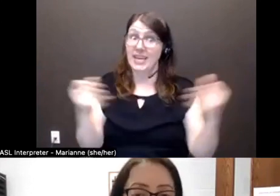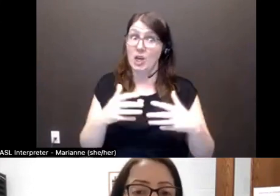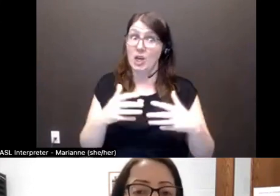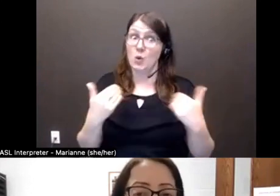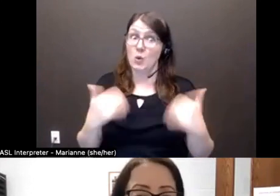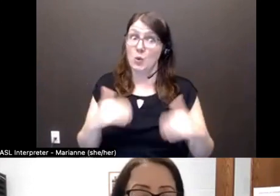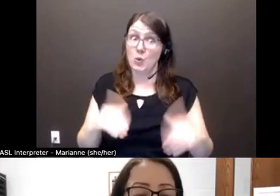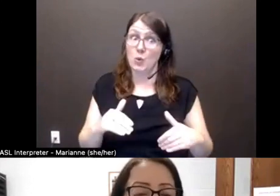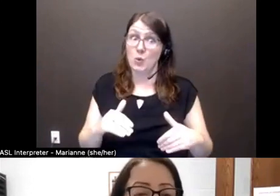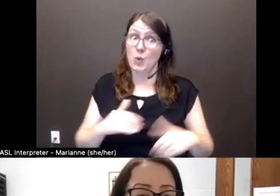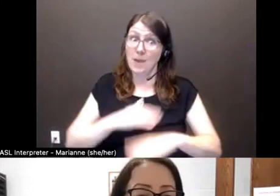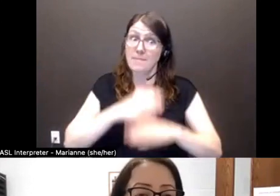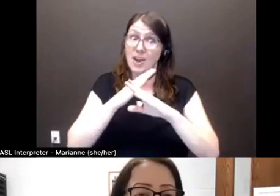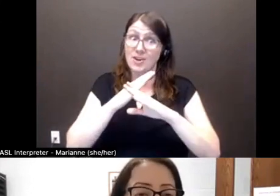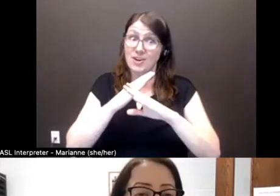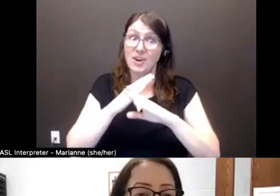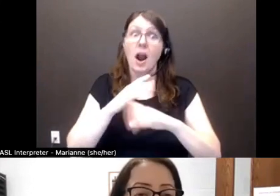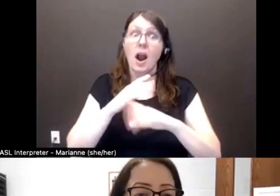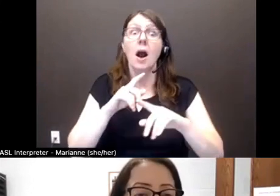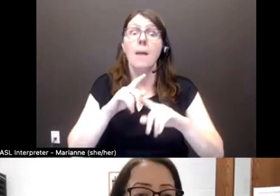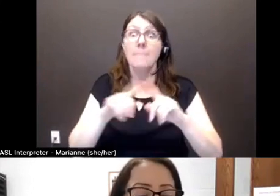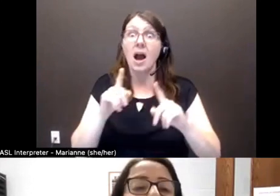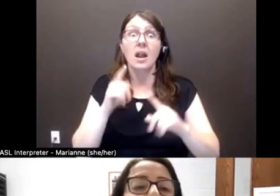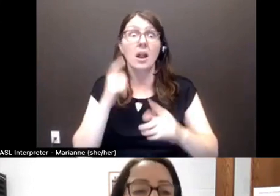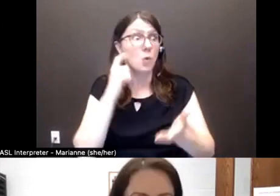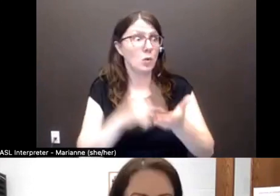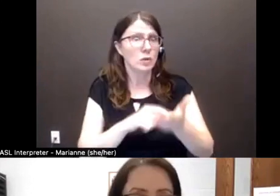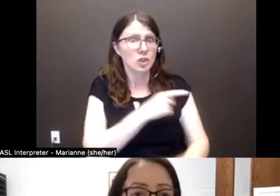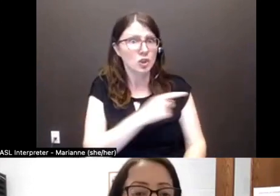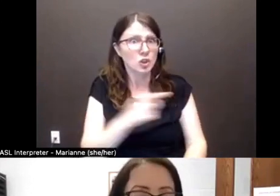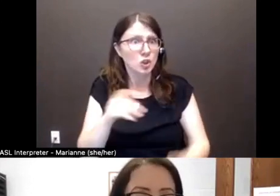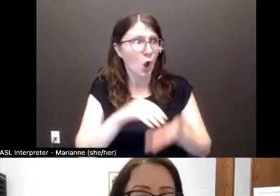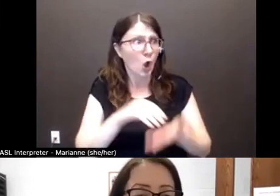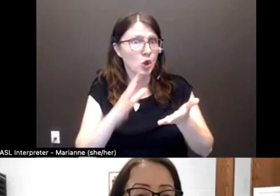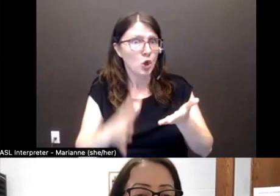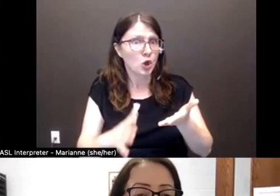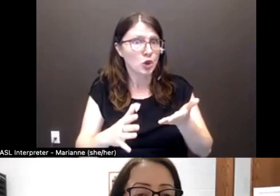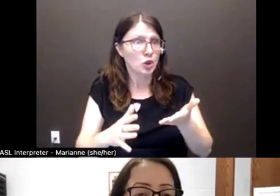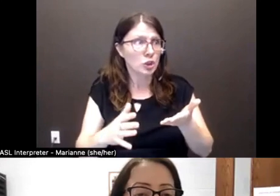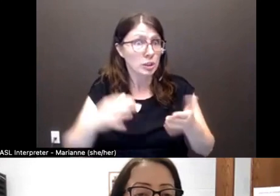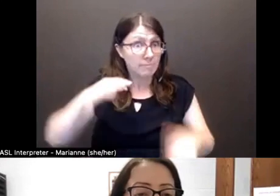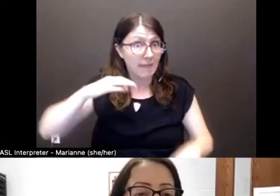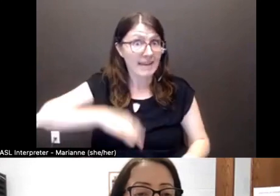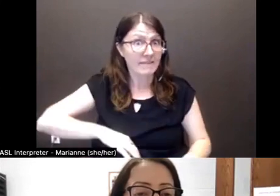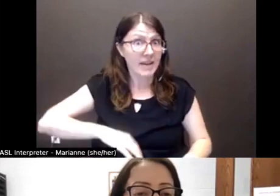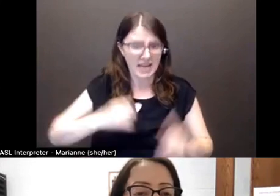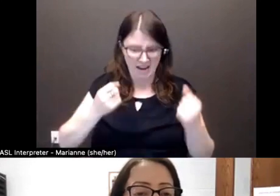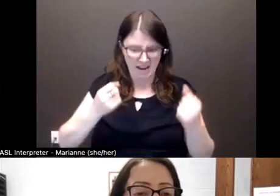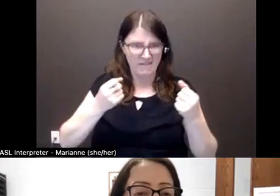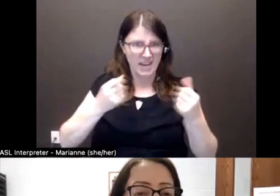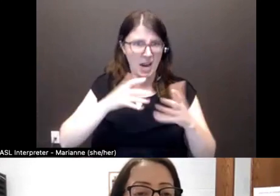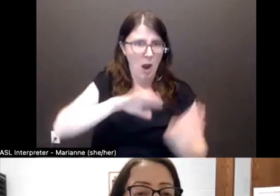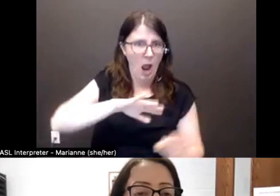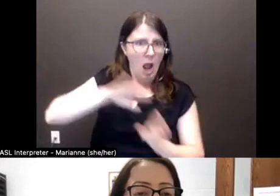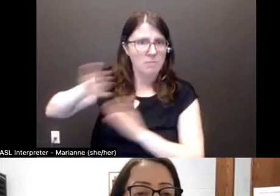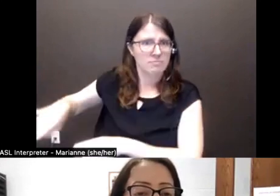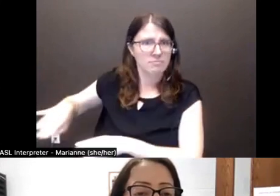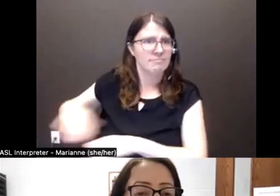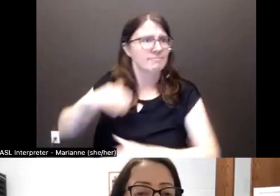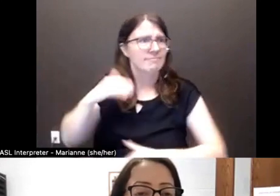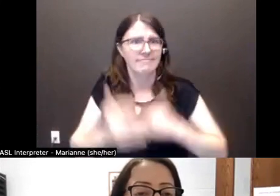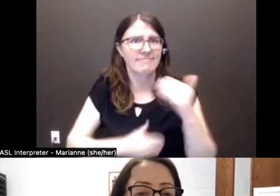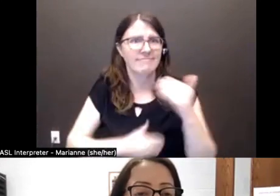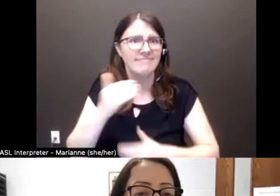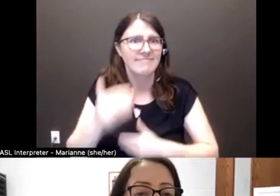they benefit from that, that's the amazing part, because now you're building something that they can use at any time. They can come back and review in